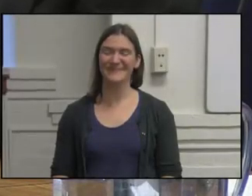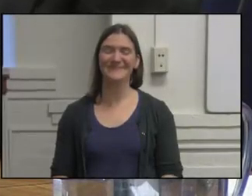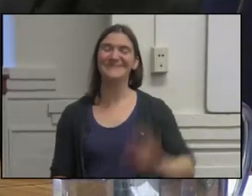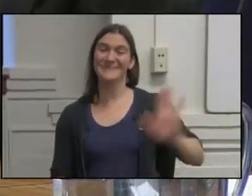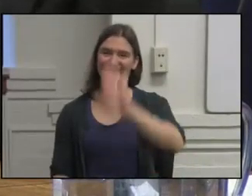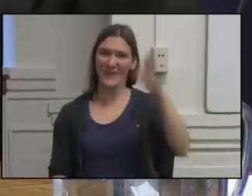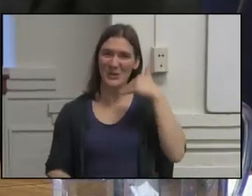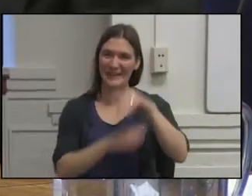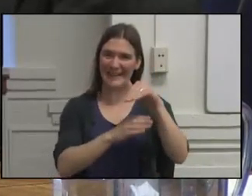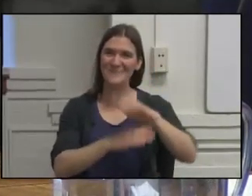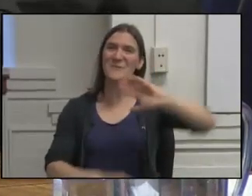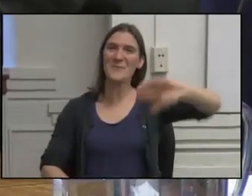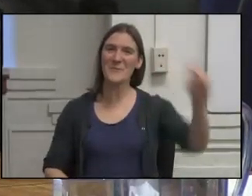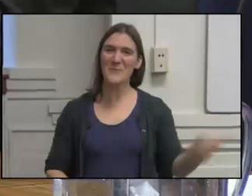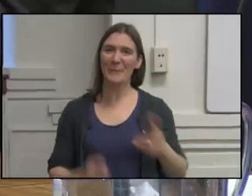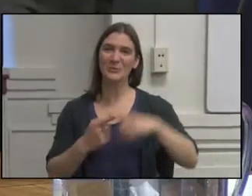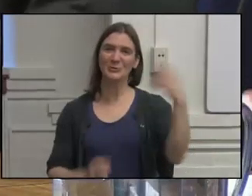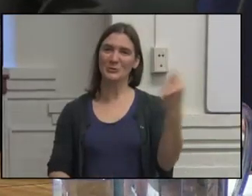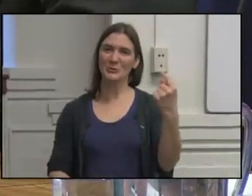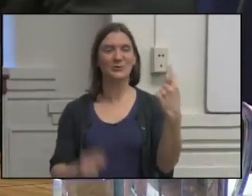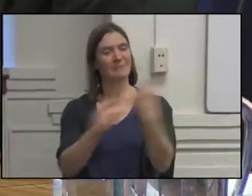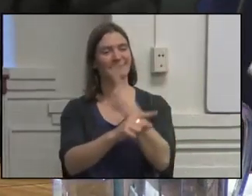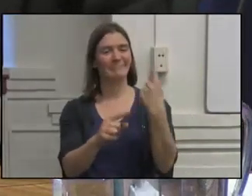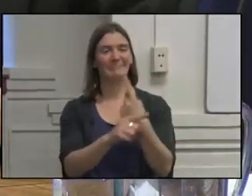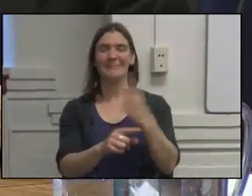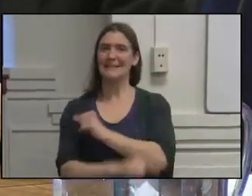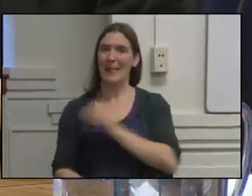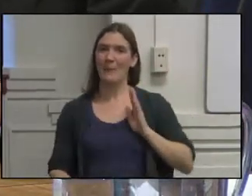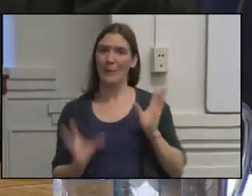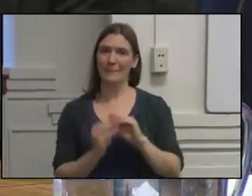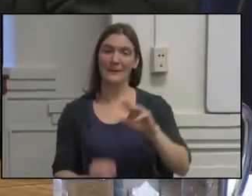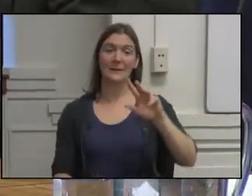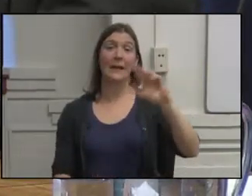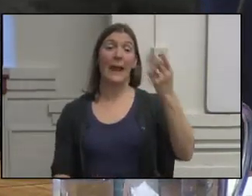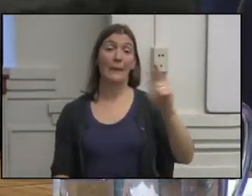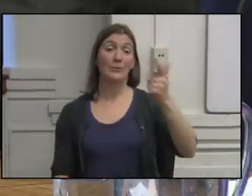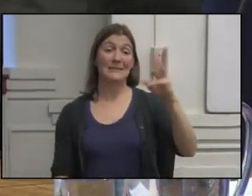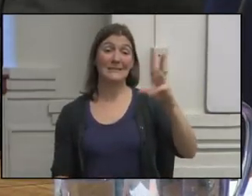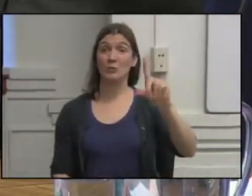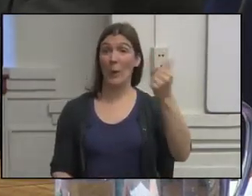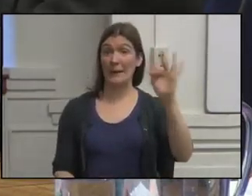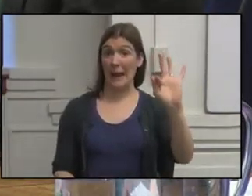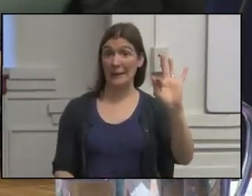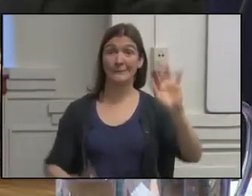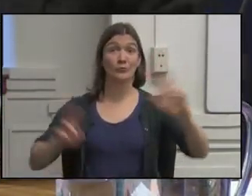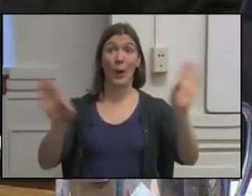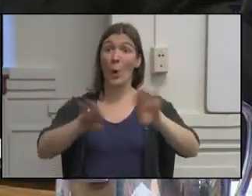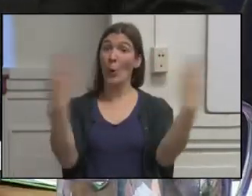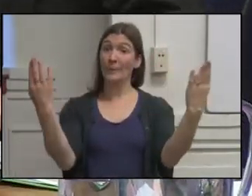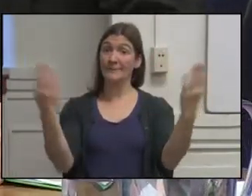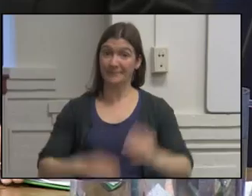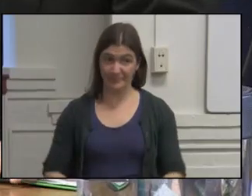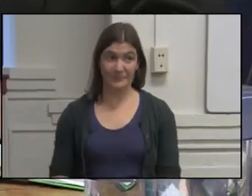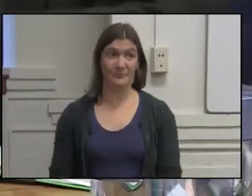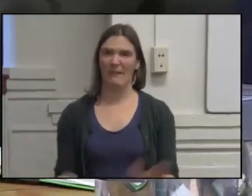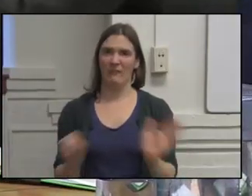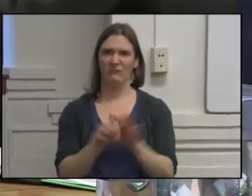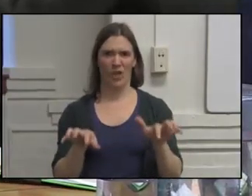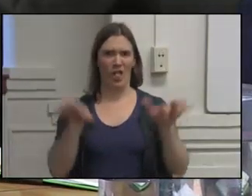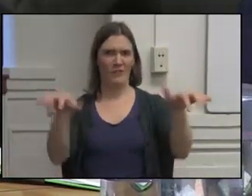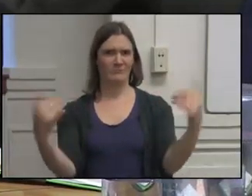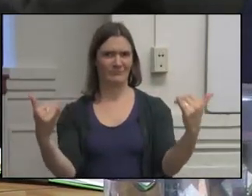Good evening and welcome to the Tuesday, April 16th, 2019 Select Board meeting. We know the